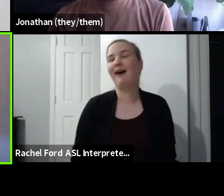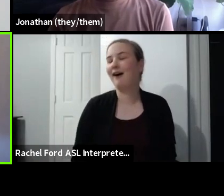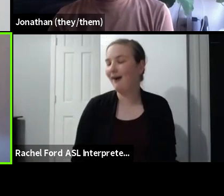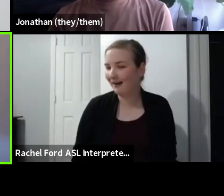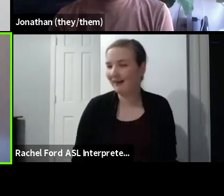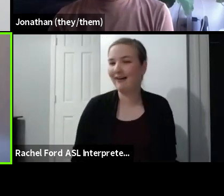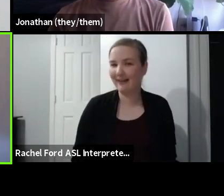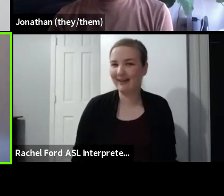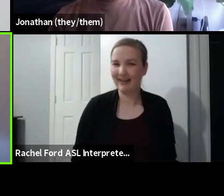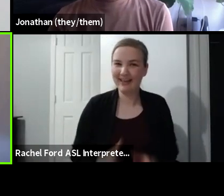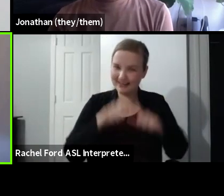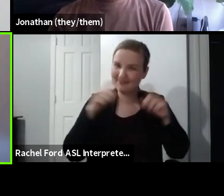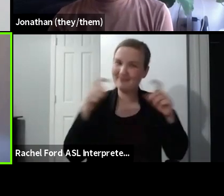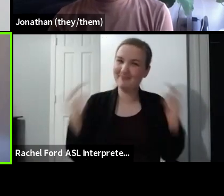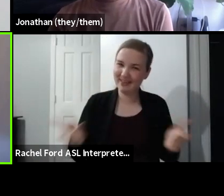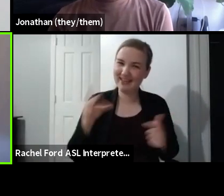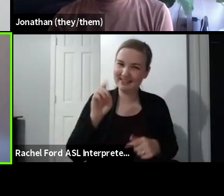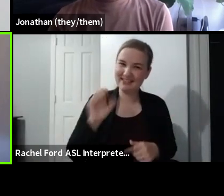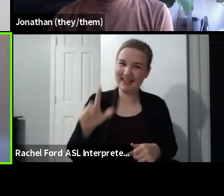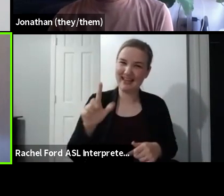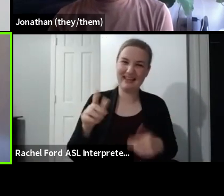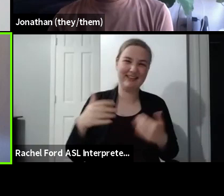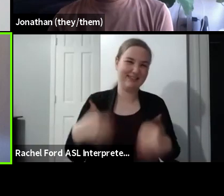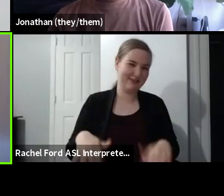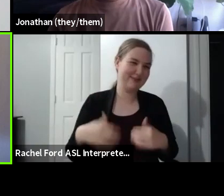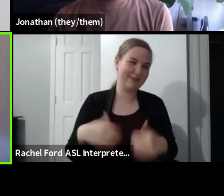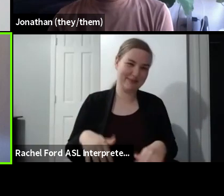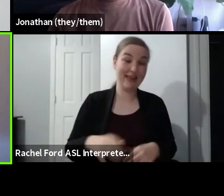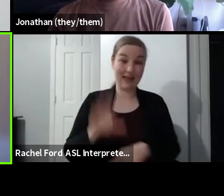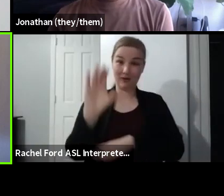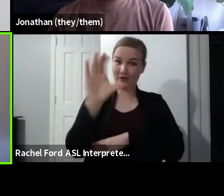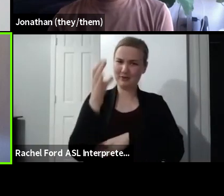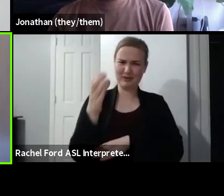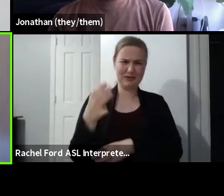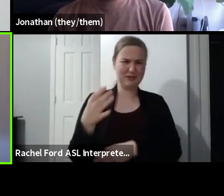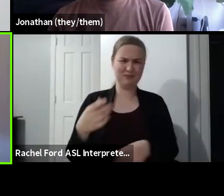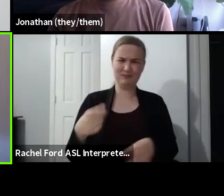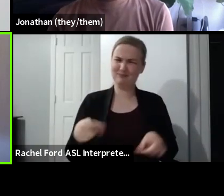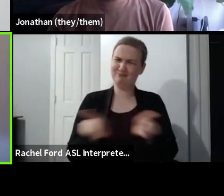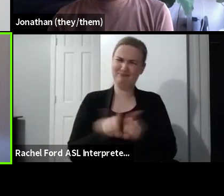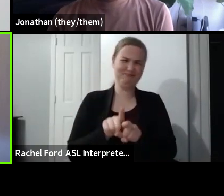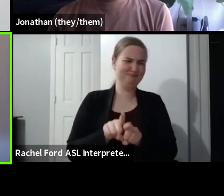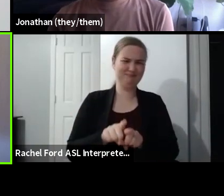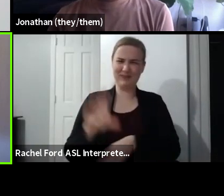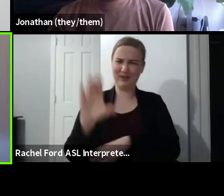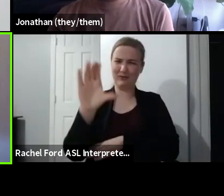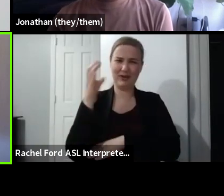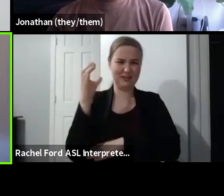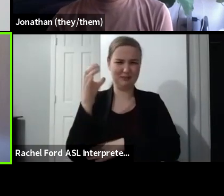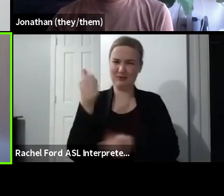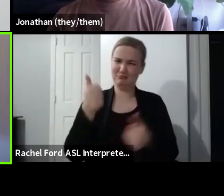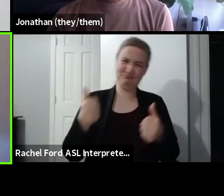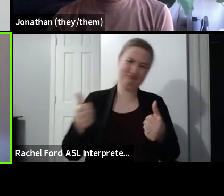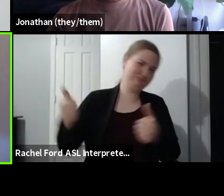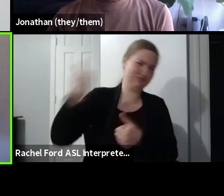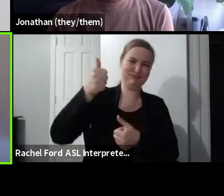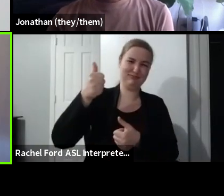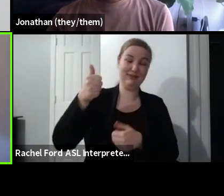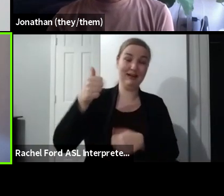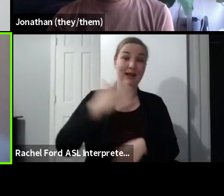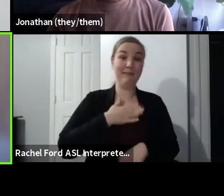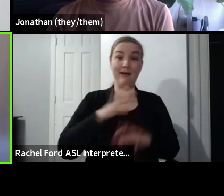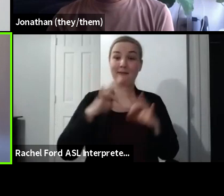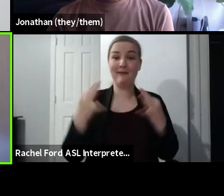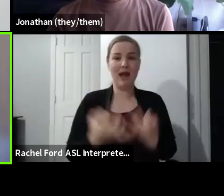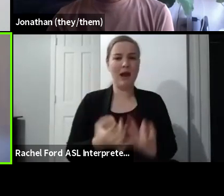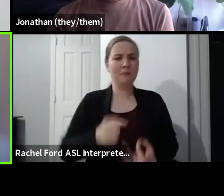It's a big deal. I mean, Christmas too, of course, Christmas more than Thanksgiving. But yeah, absolutely. I come from a family that loves